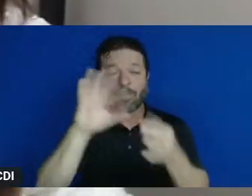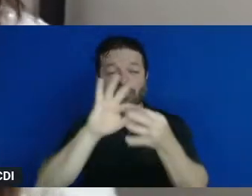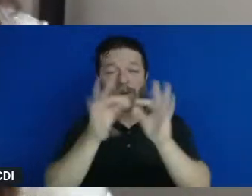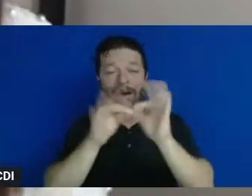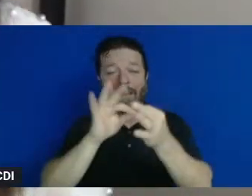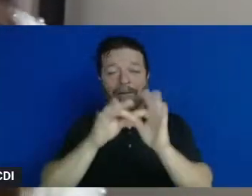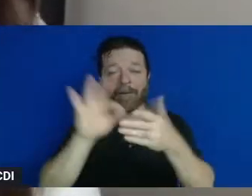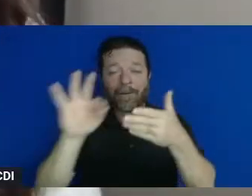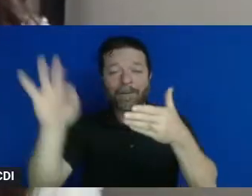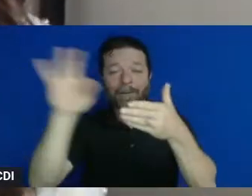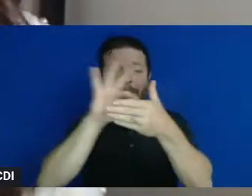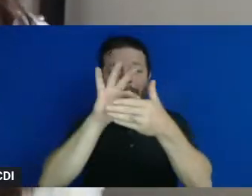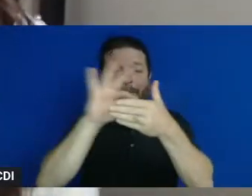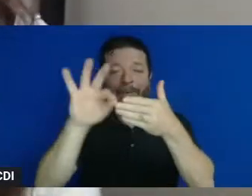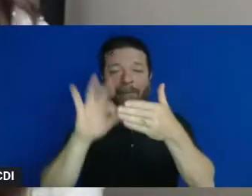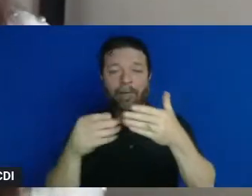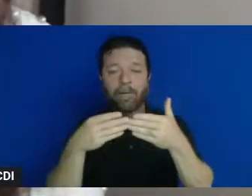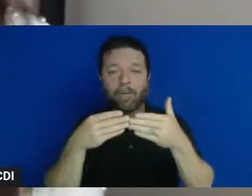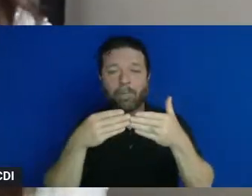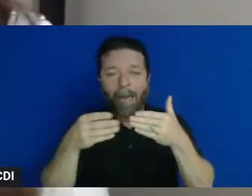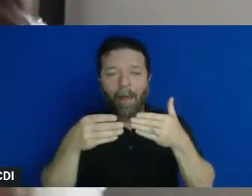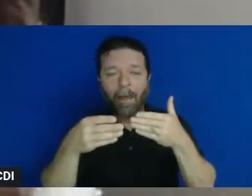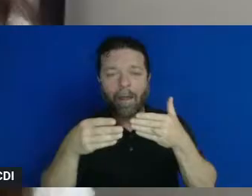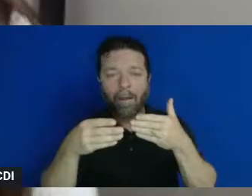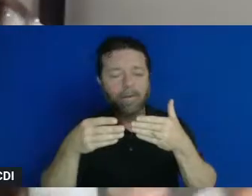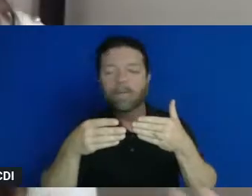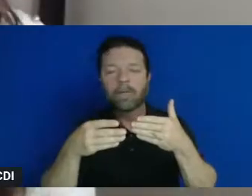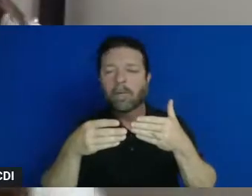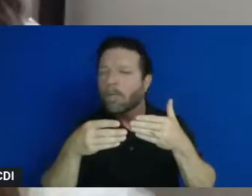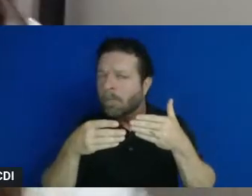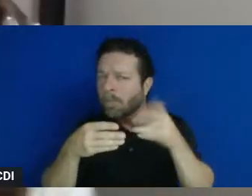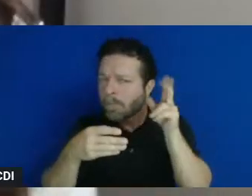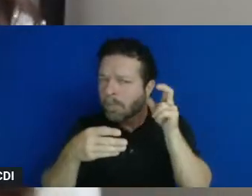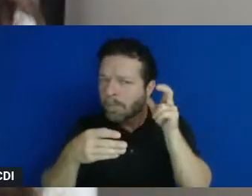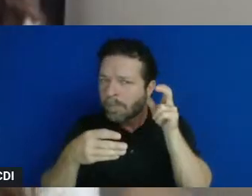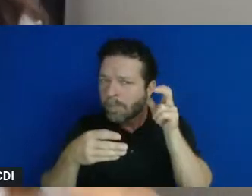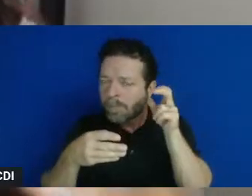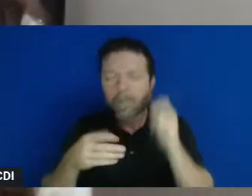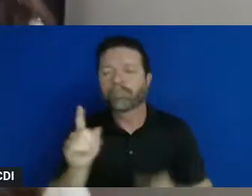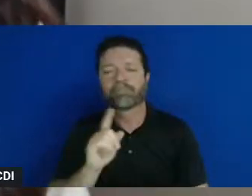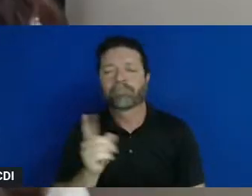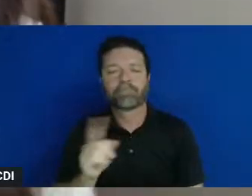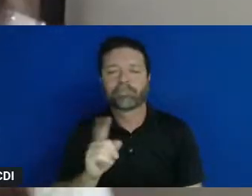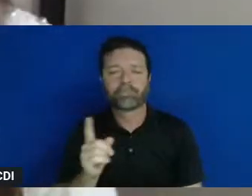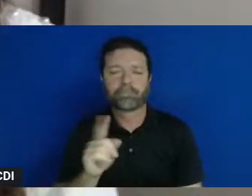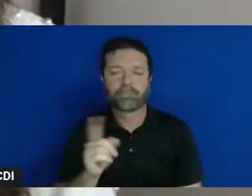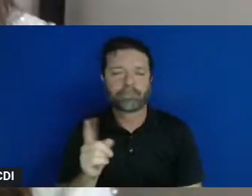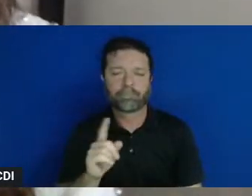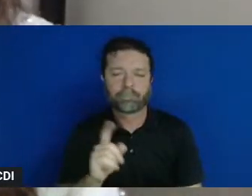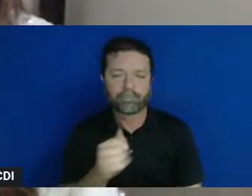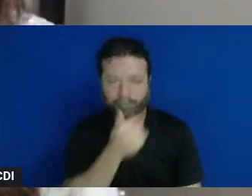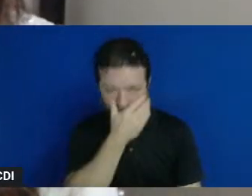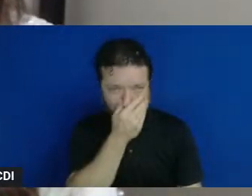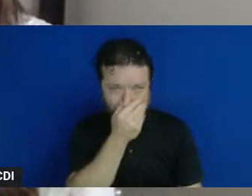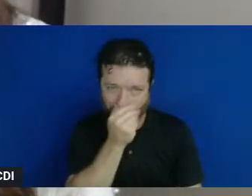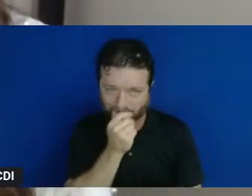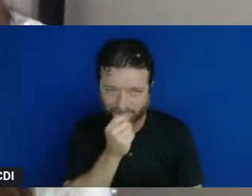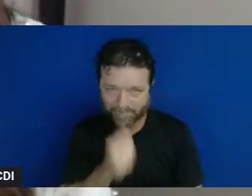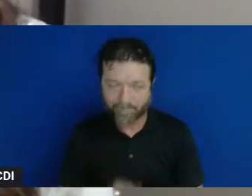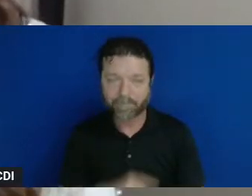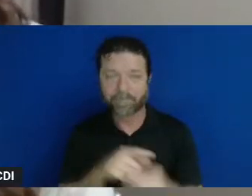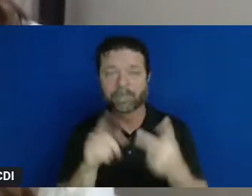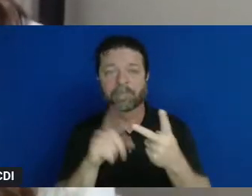somebody can just crack the door open and listen to the conversation that's going on during the session. We